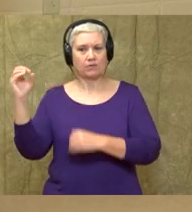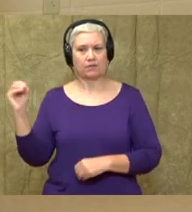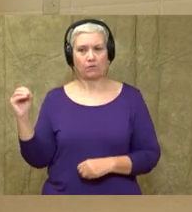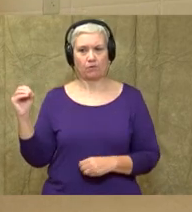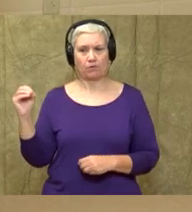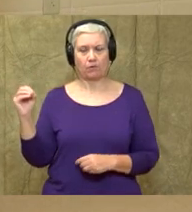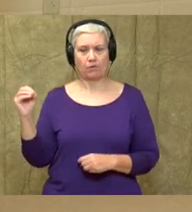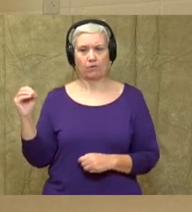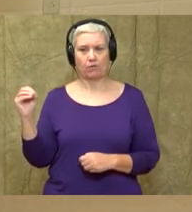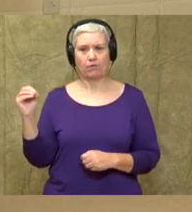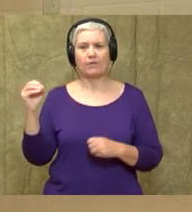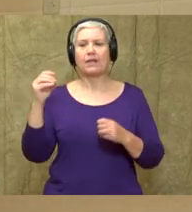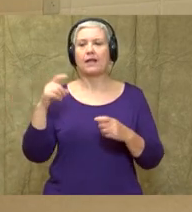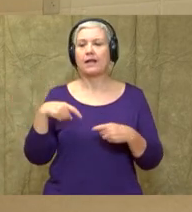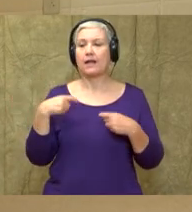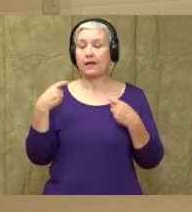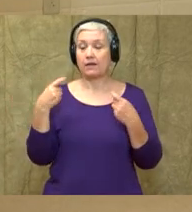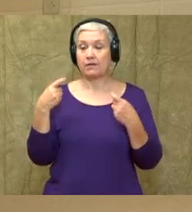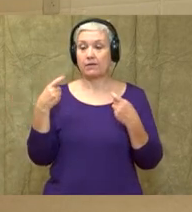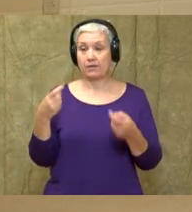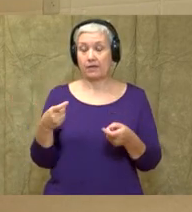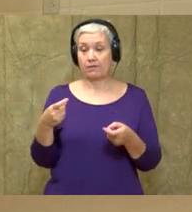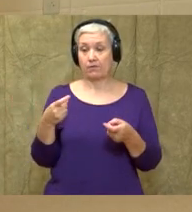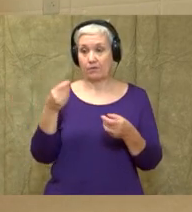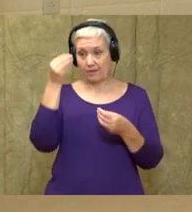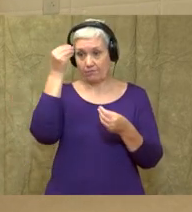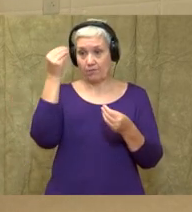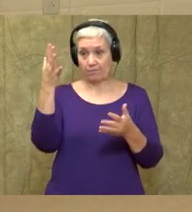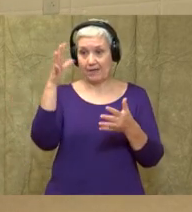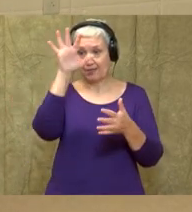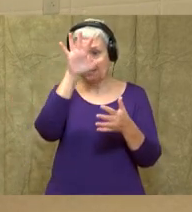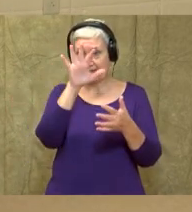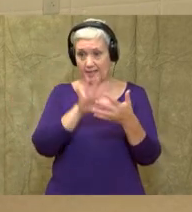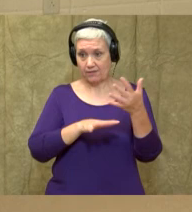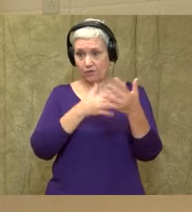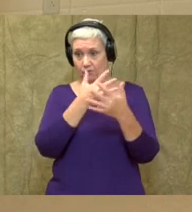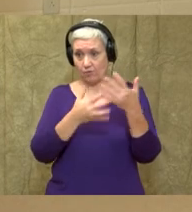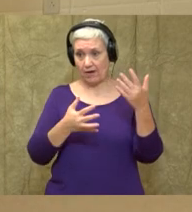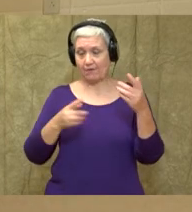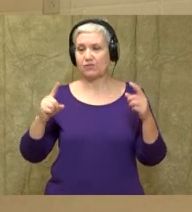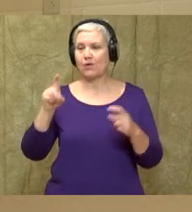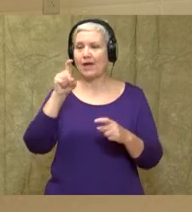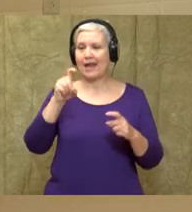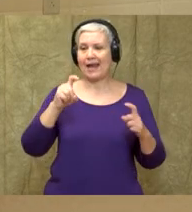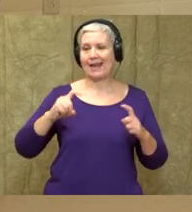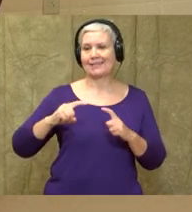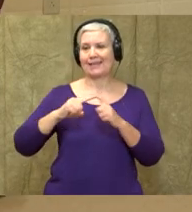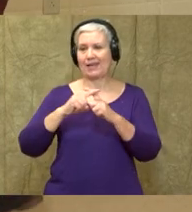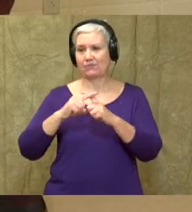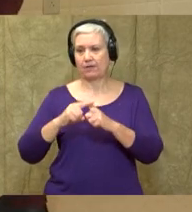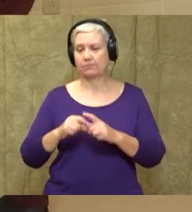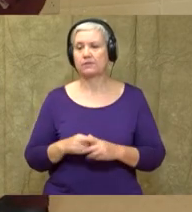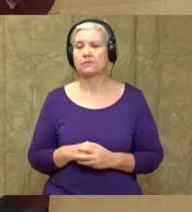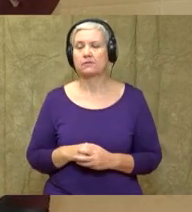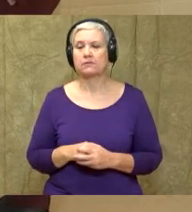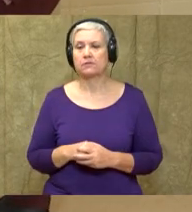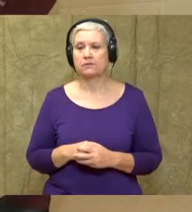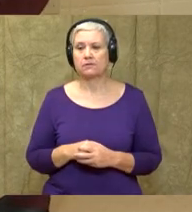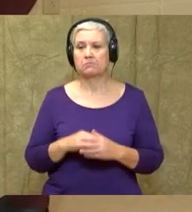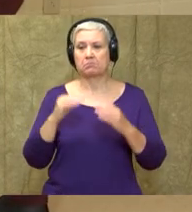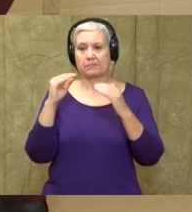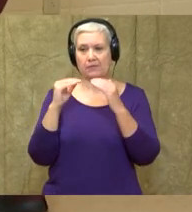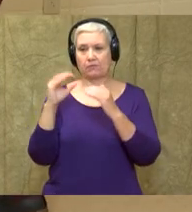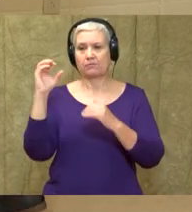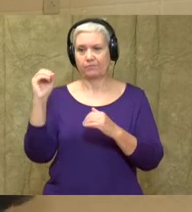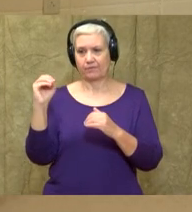us the information about the graph of those functions as the x-intercepts. So the solutions there, when set equal to zero,